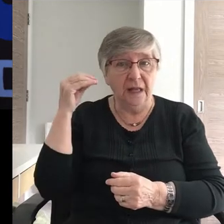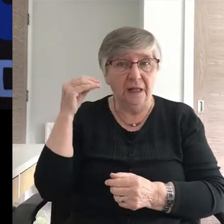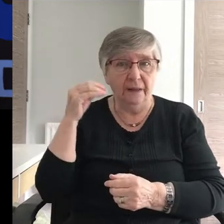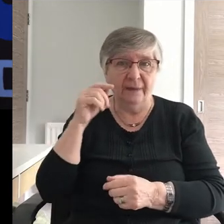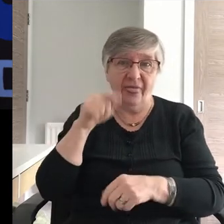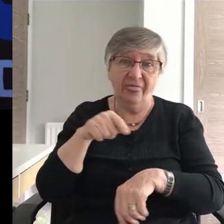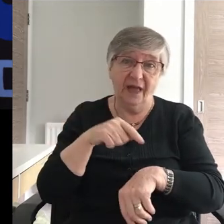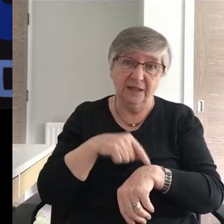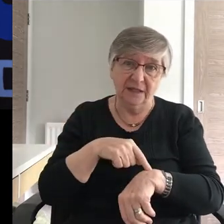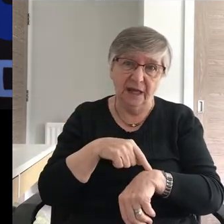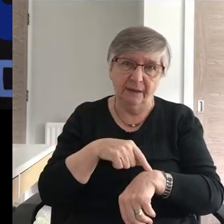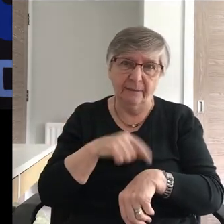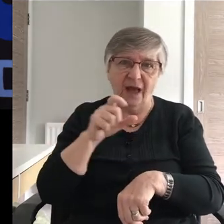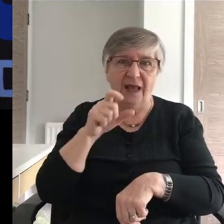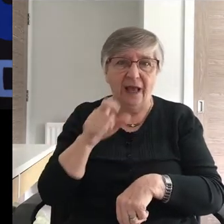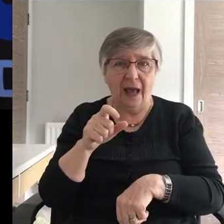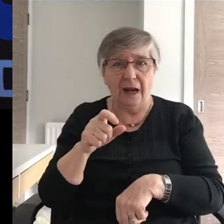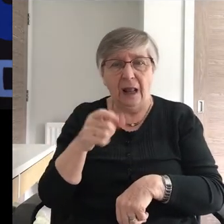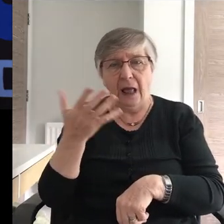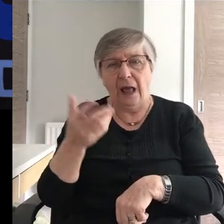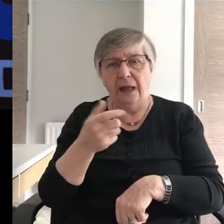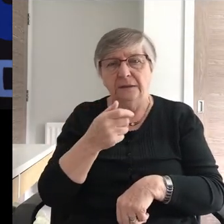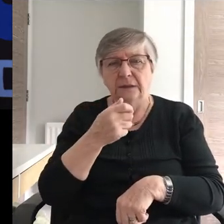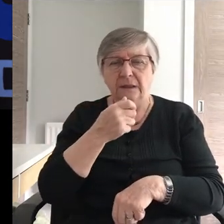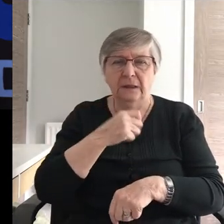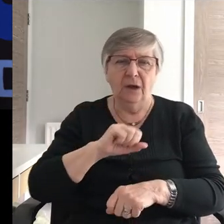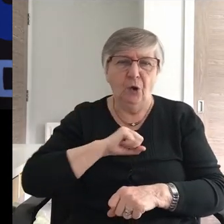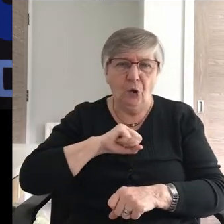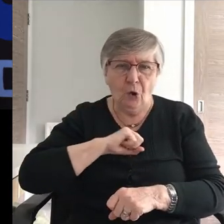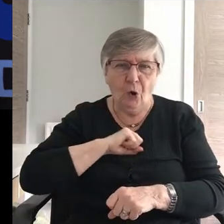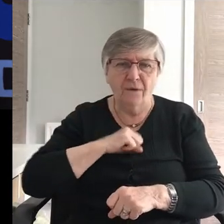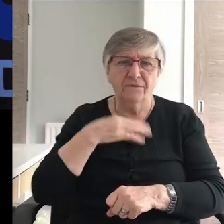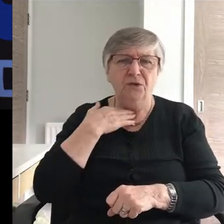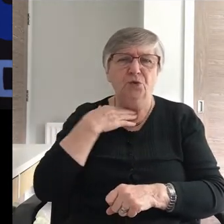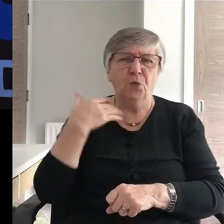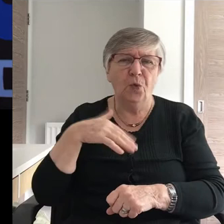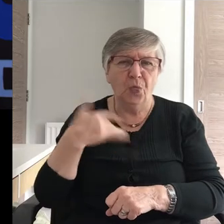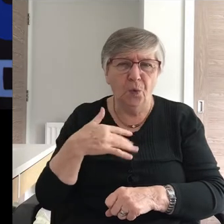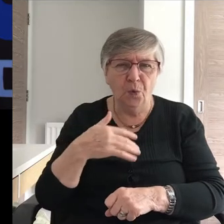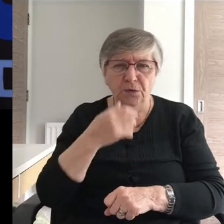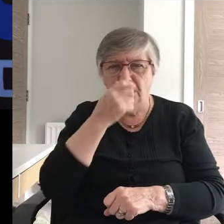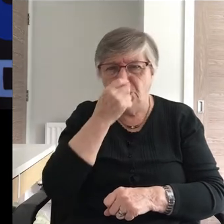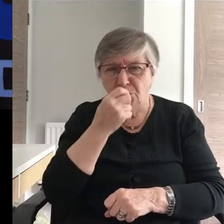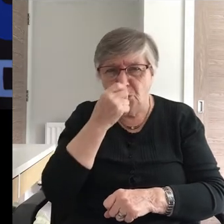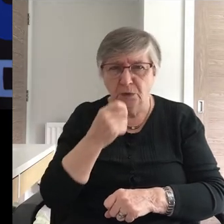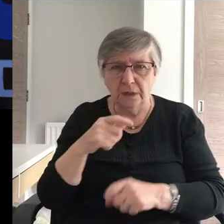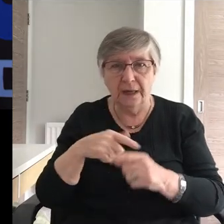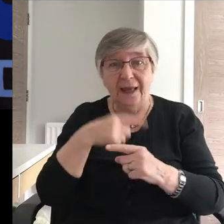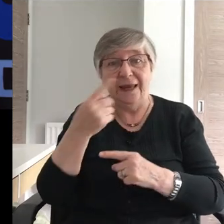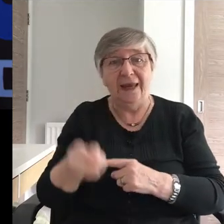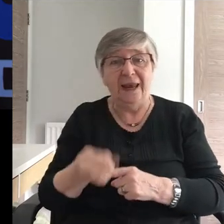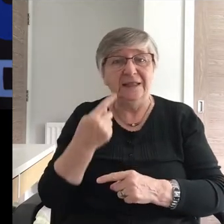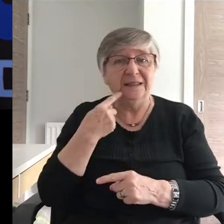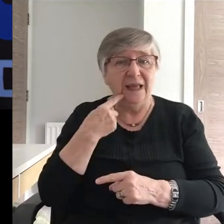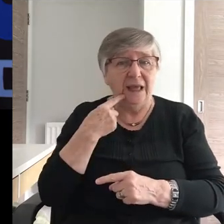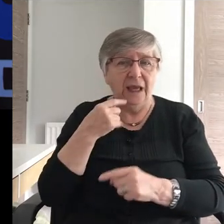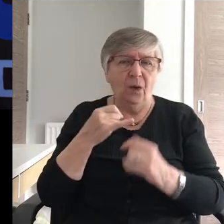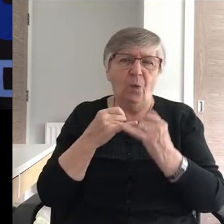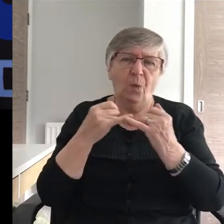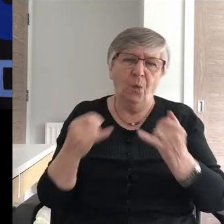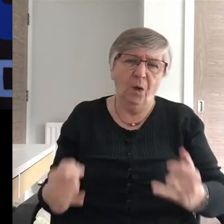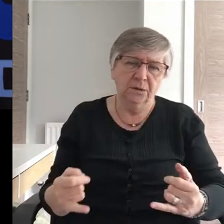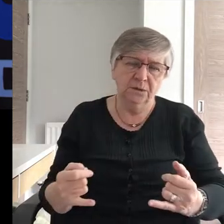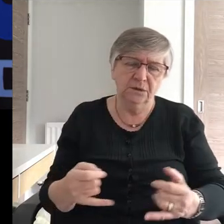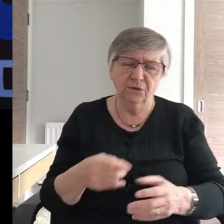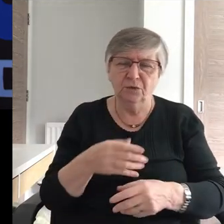she'd developed a cold, a sore throat, and a chesty cough. Next day, she was worse.